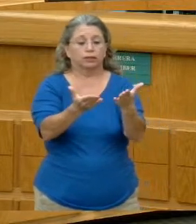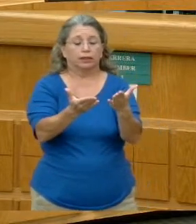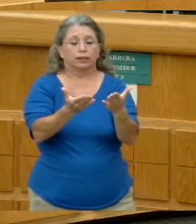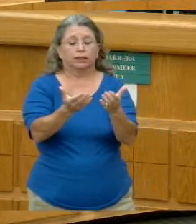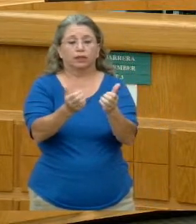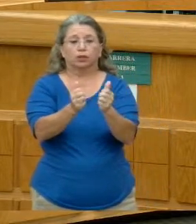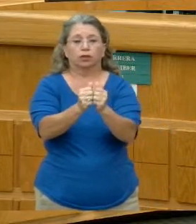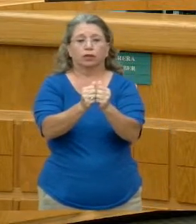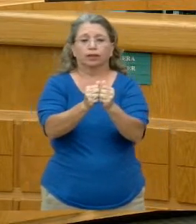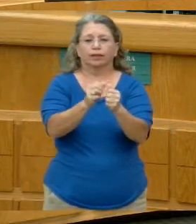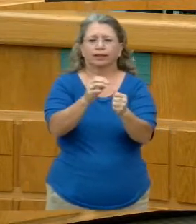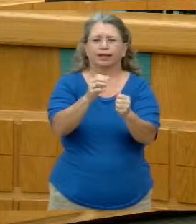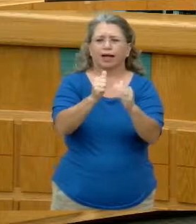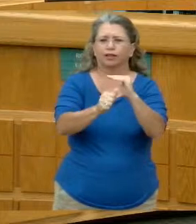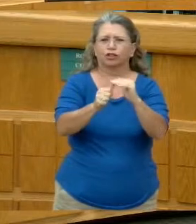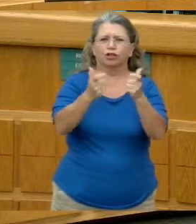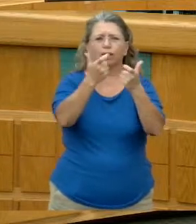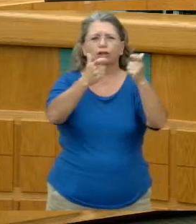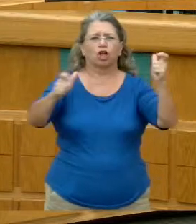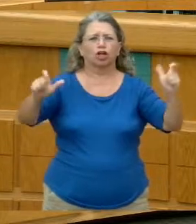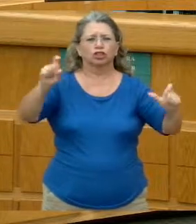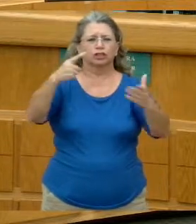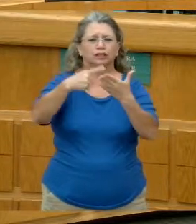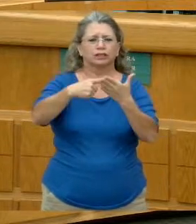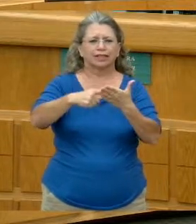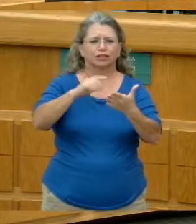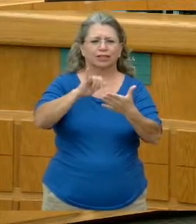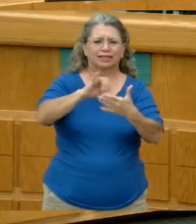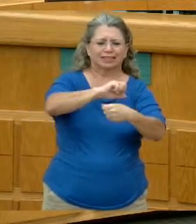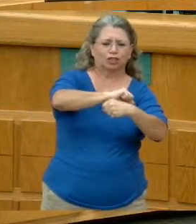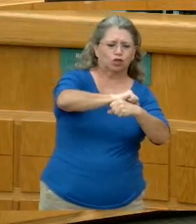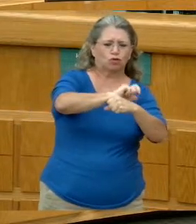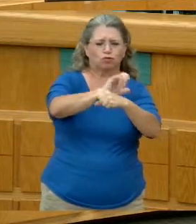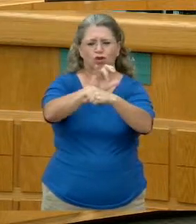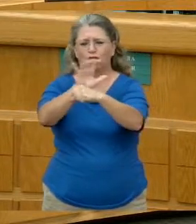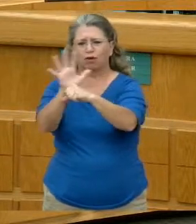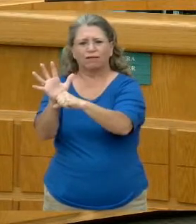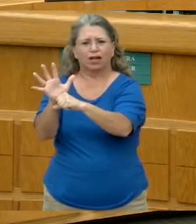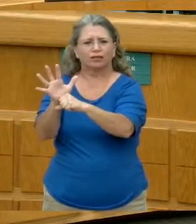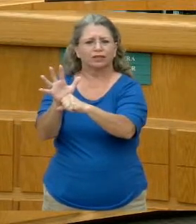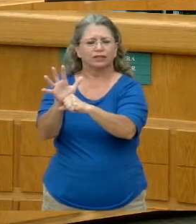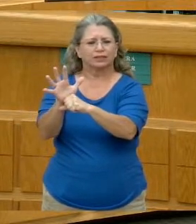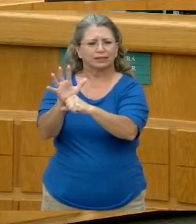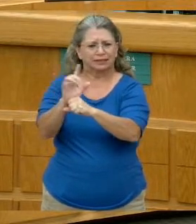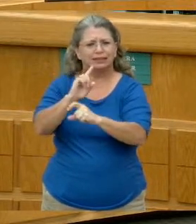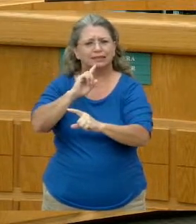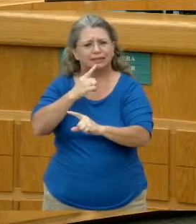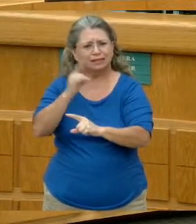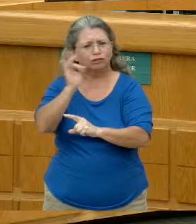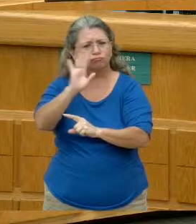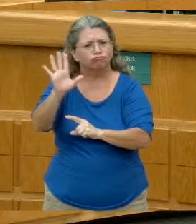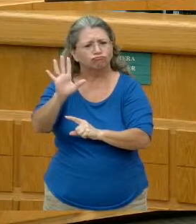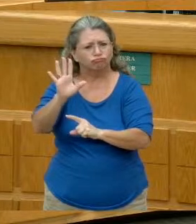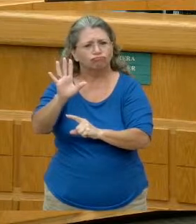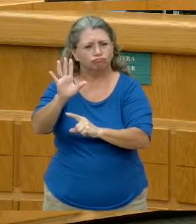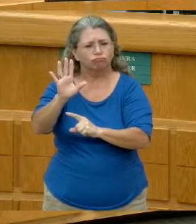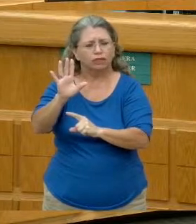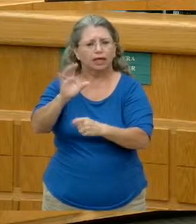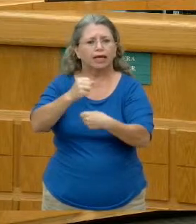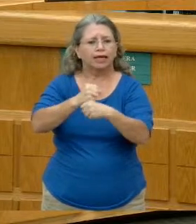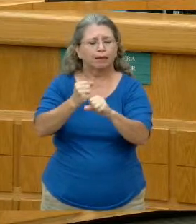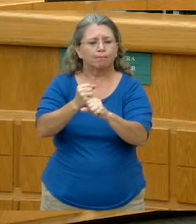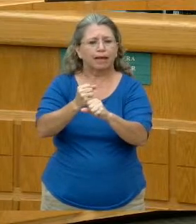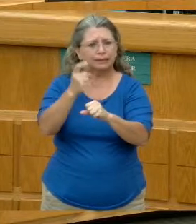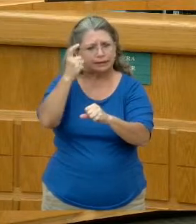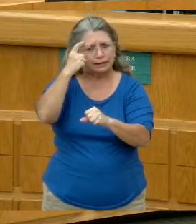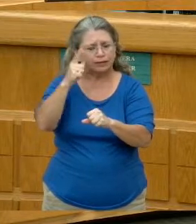larger discussion, which is the coronavirus pandemic and how serious it is. And it makes sense to cite